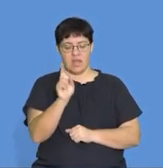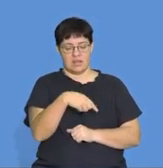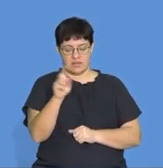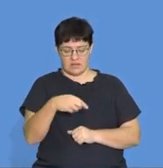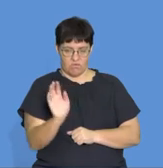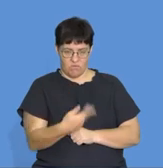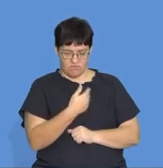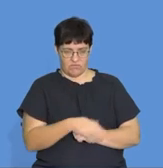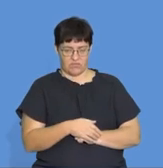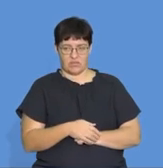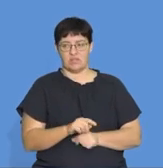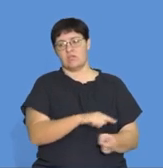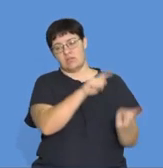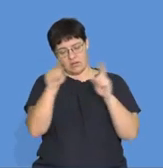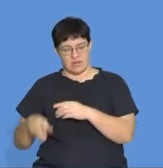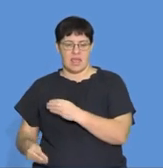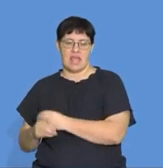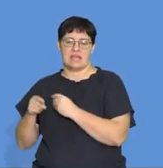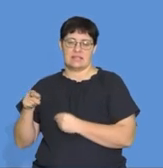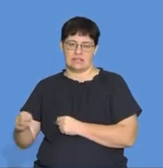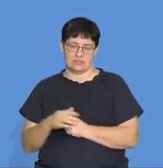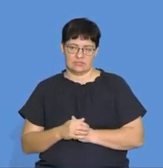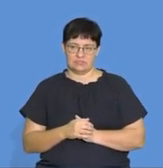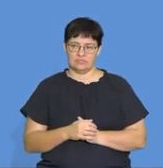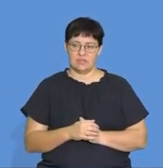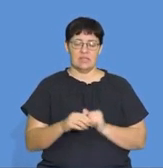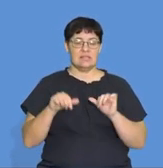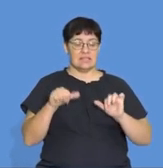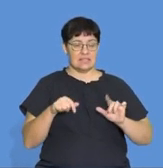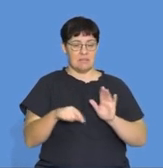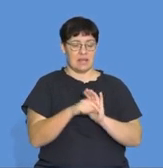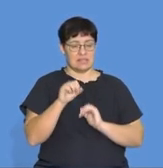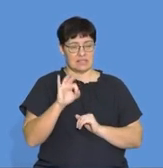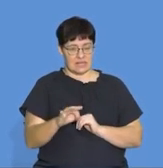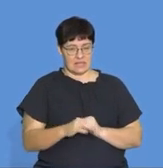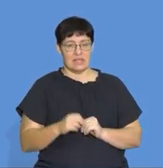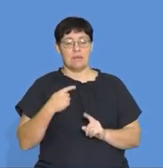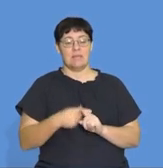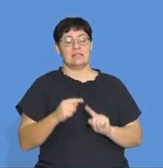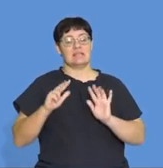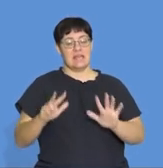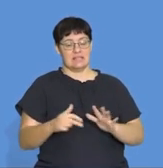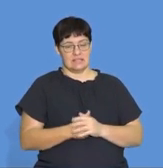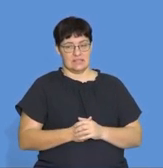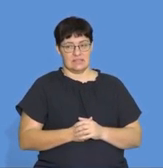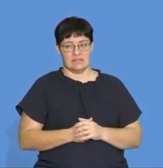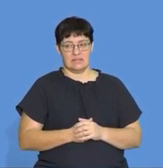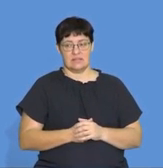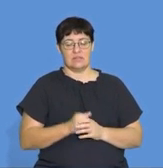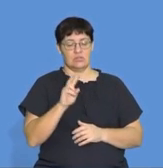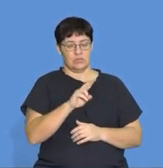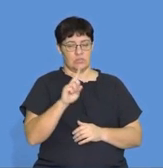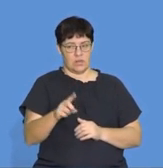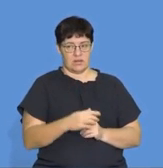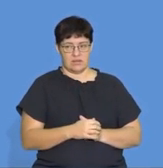and 8 will be 0, and then 16 minus 3 plus the 8 there will give me